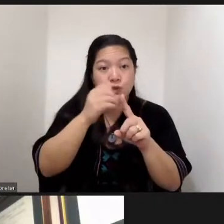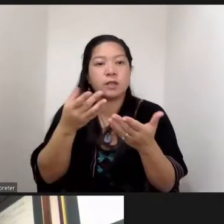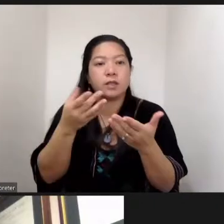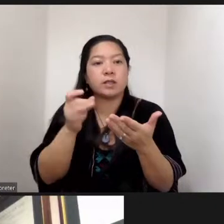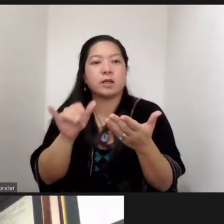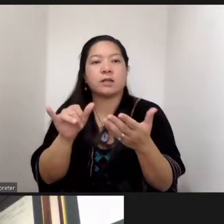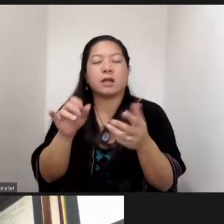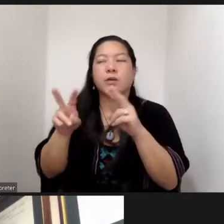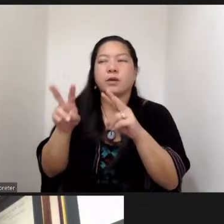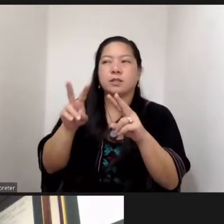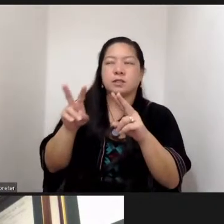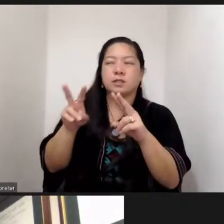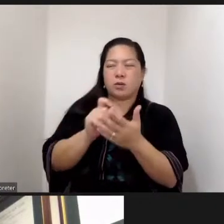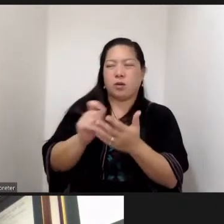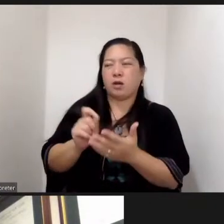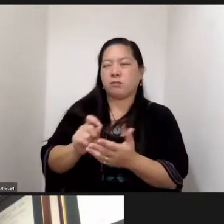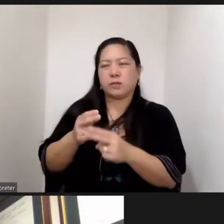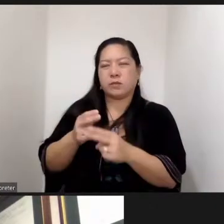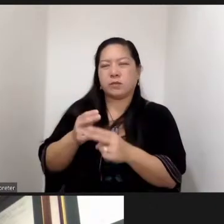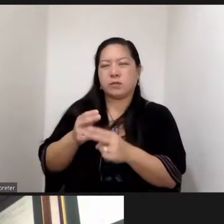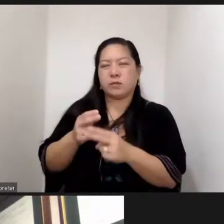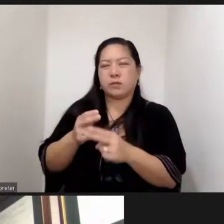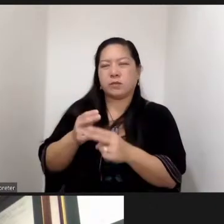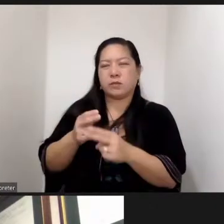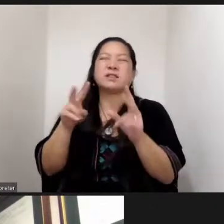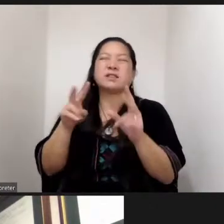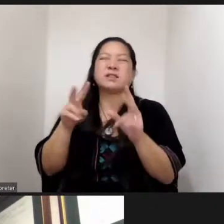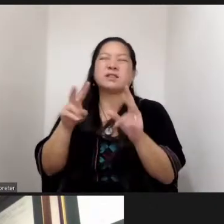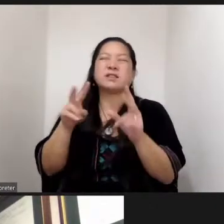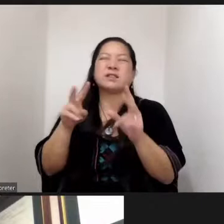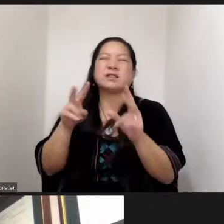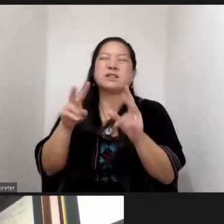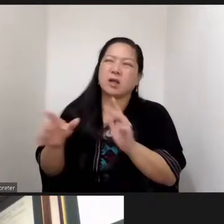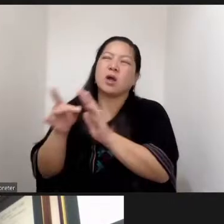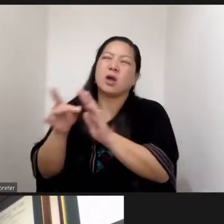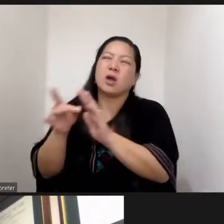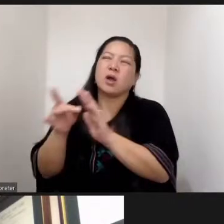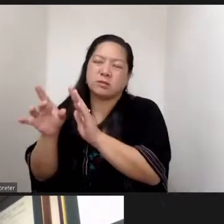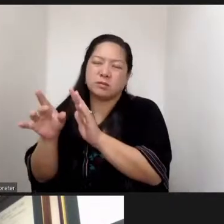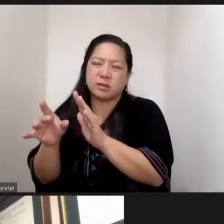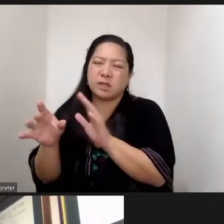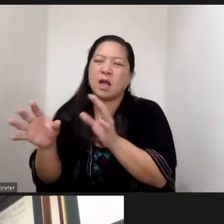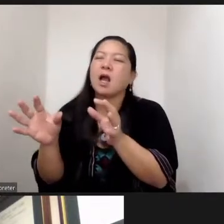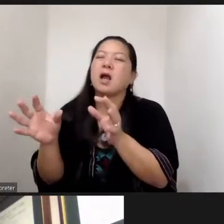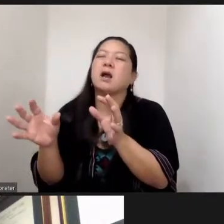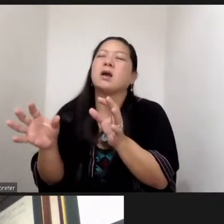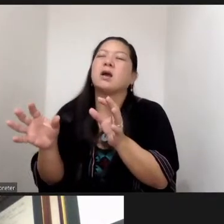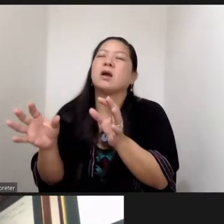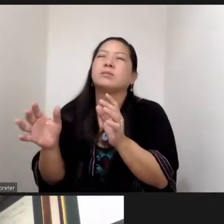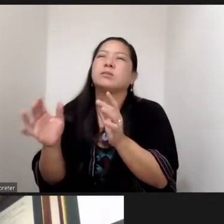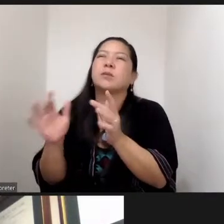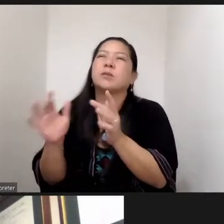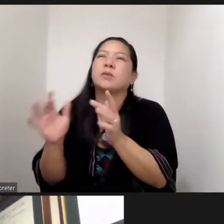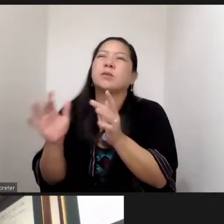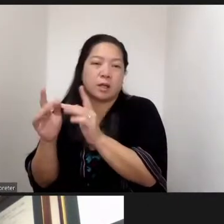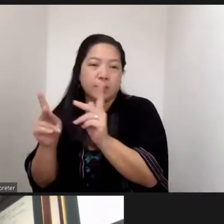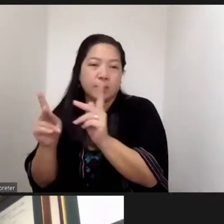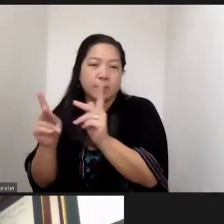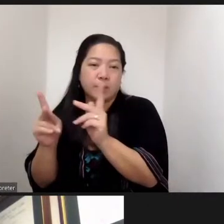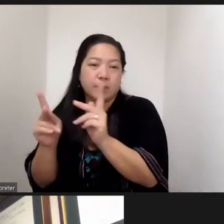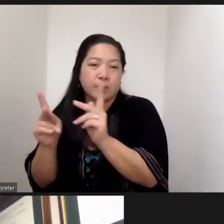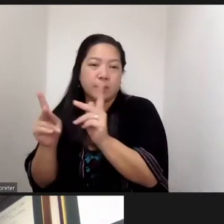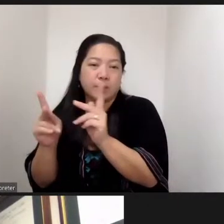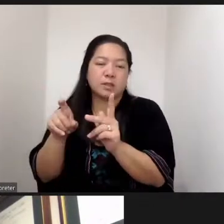we will, act accordingly. Now, Dr. Ann is going to